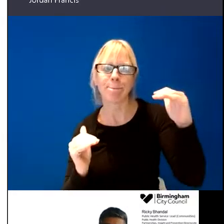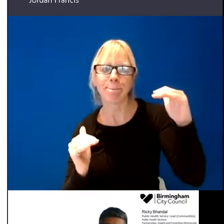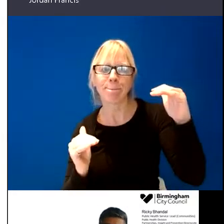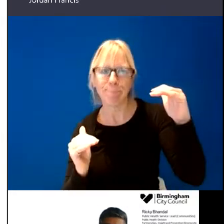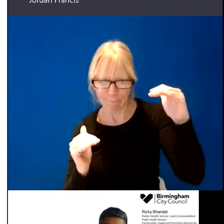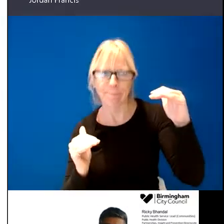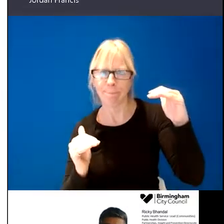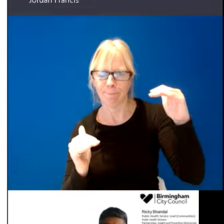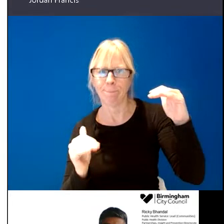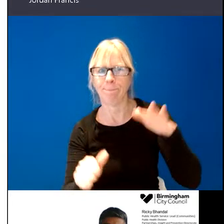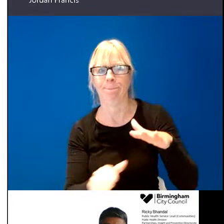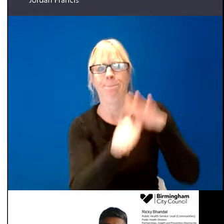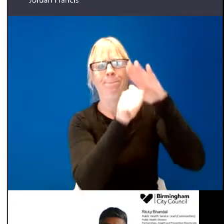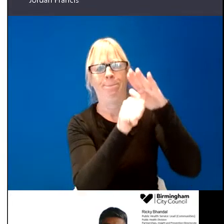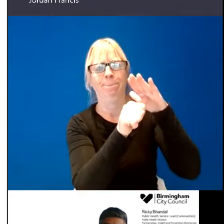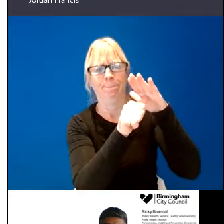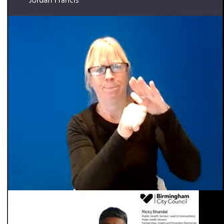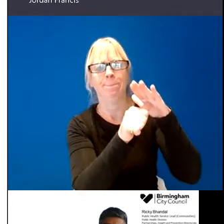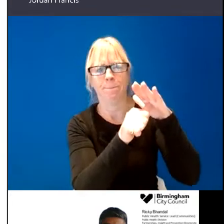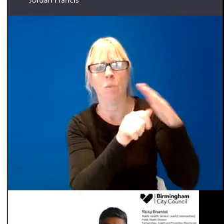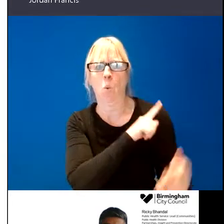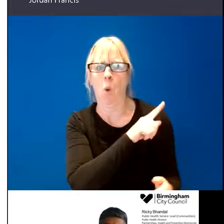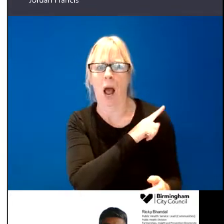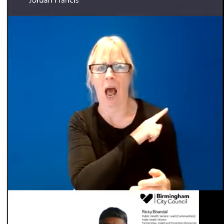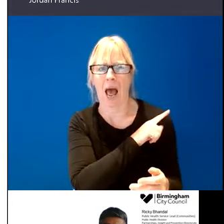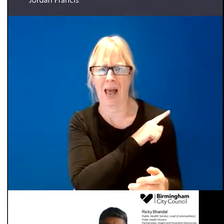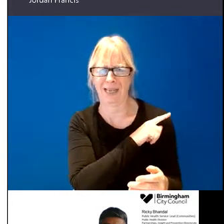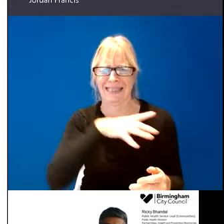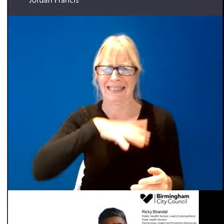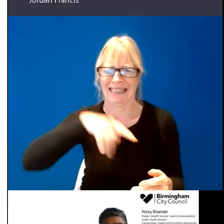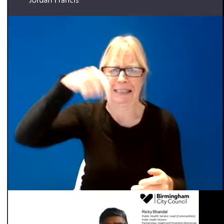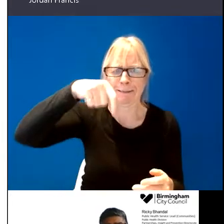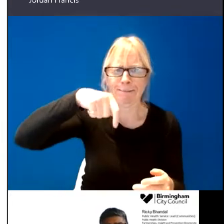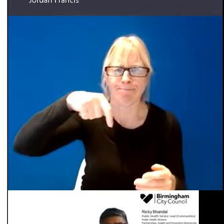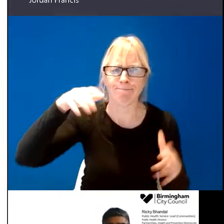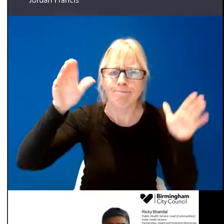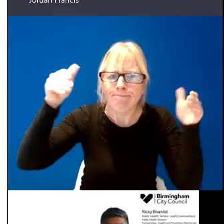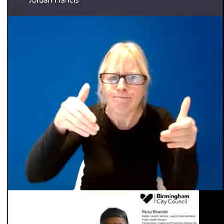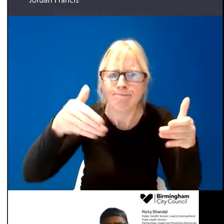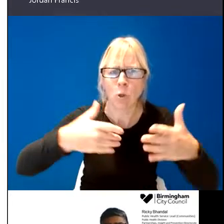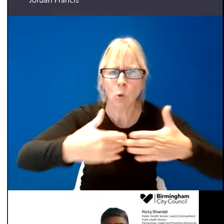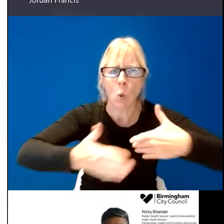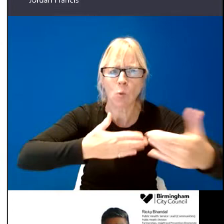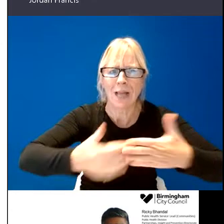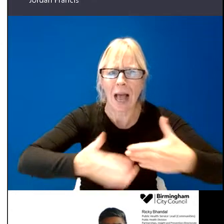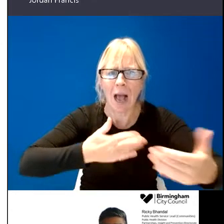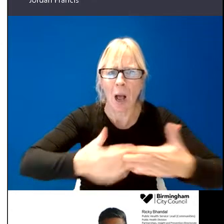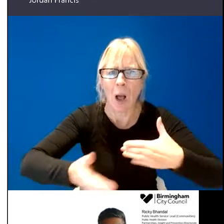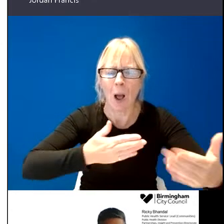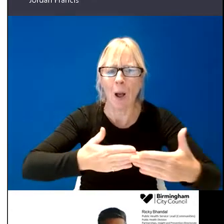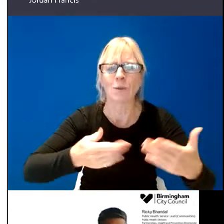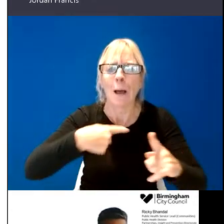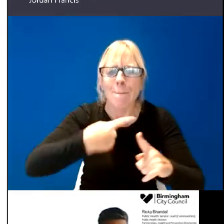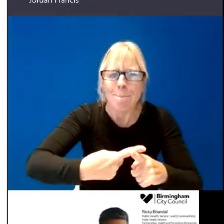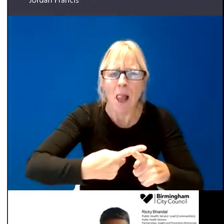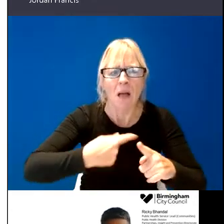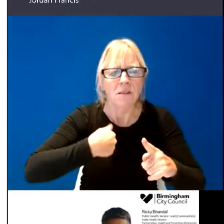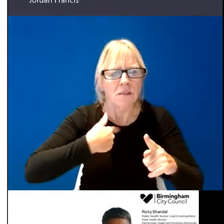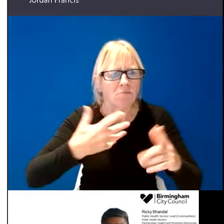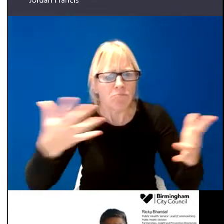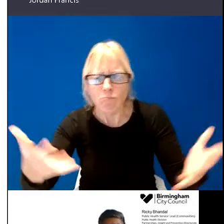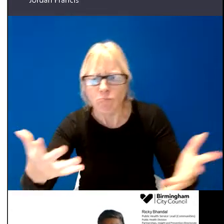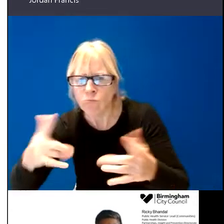the area of work that we would like to engage in, or apply kind of pressure for monitoring organisations to look at this